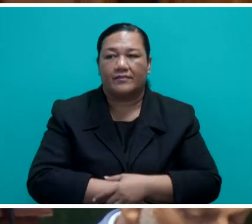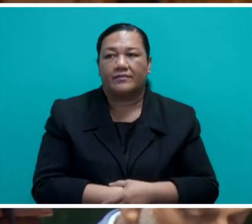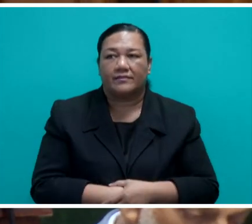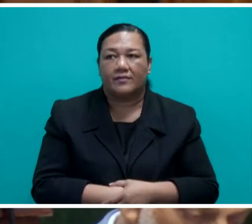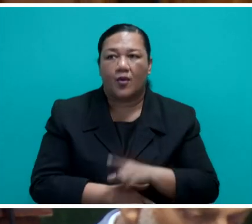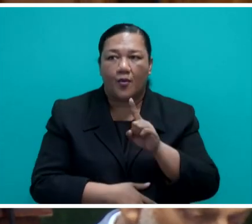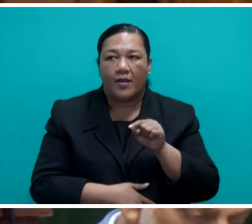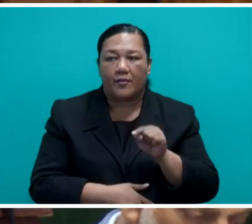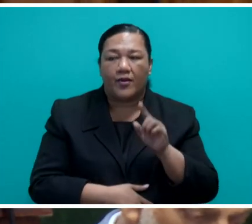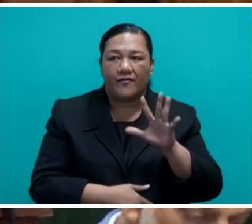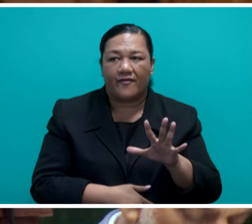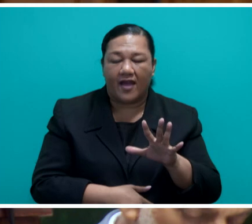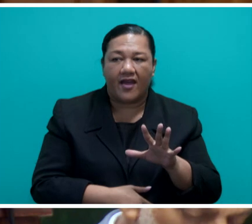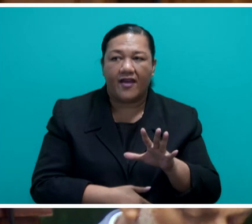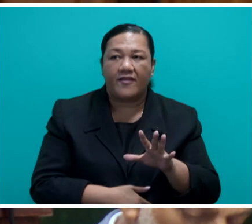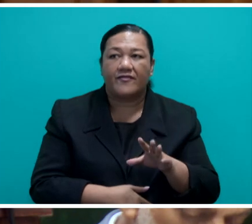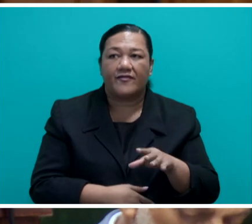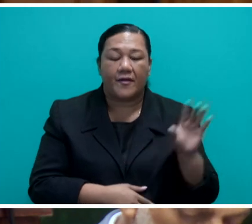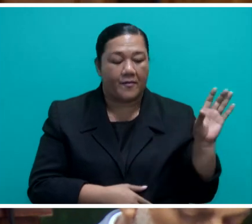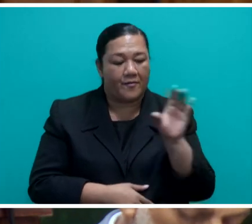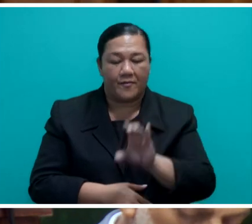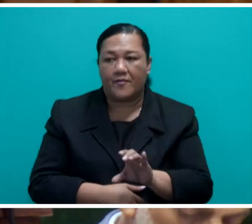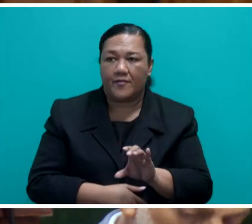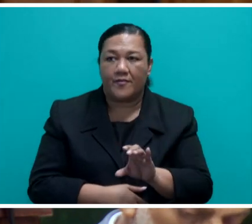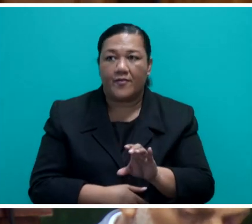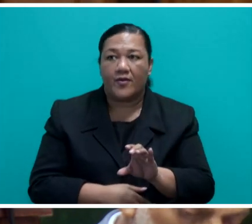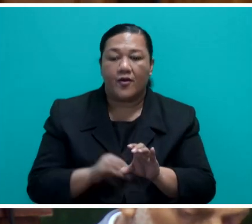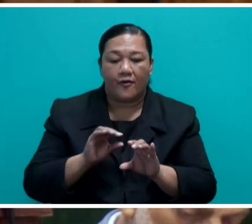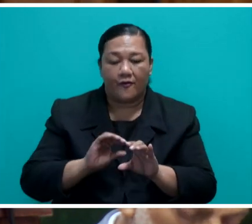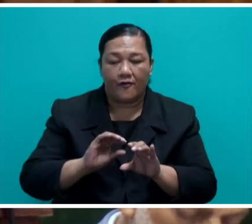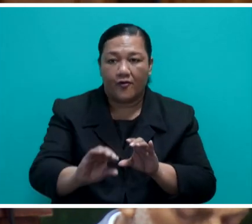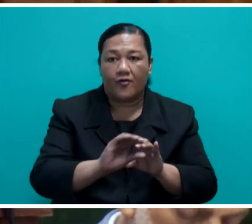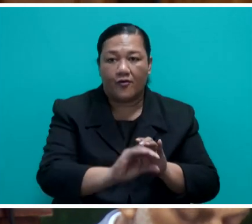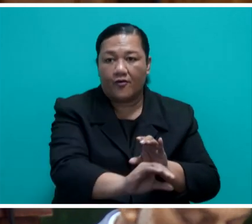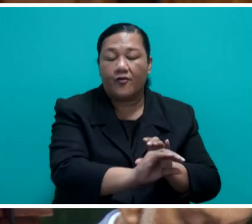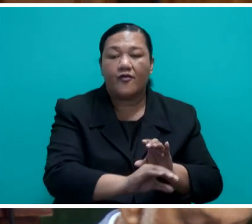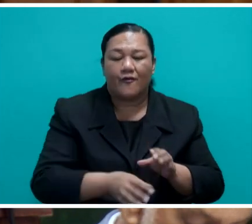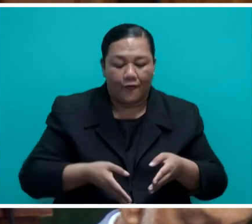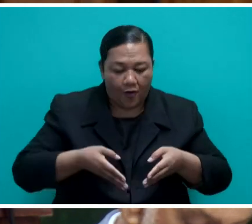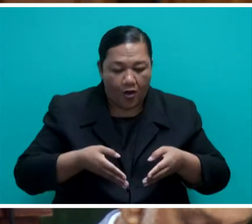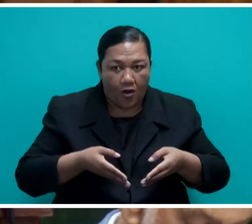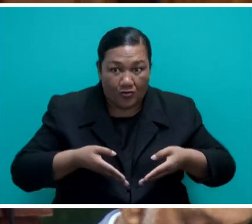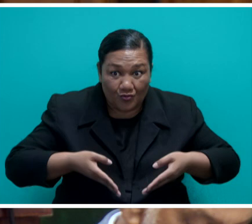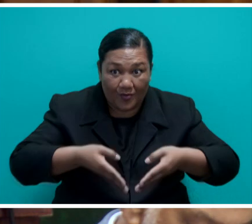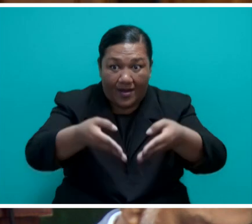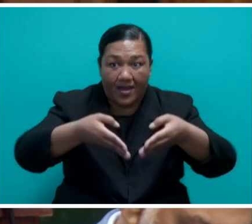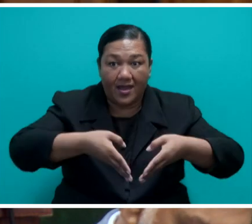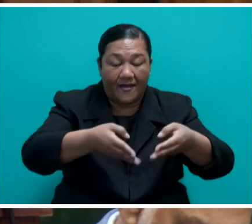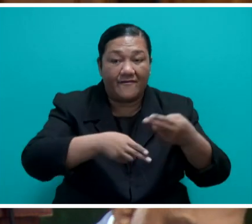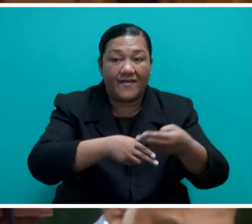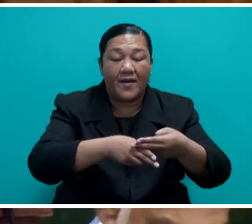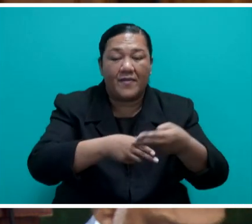1.5 million Fijian dollars has been allocated for the drainage of farmland areas through the Hire of Machinery